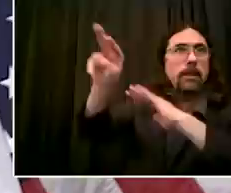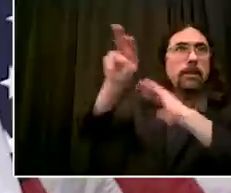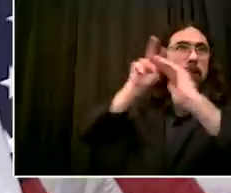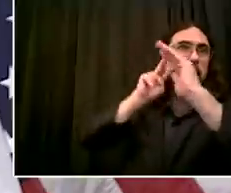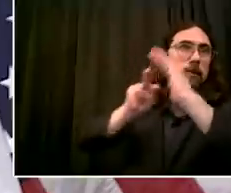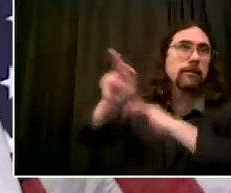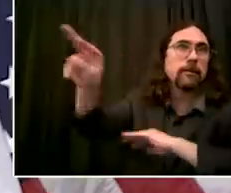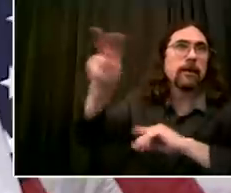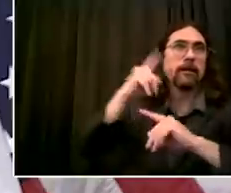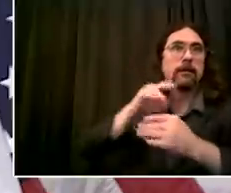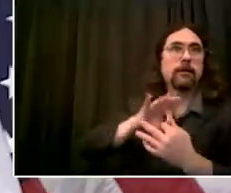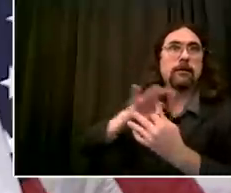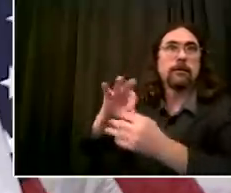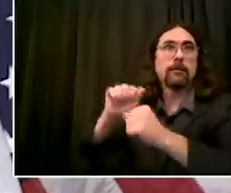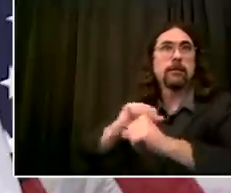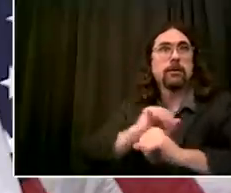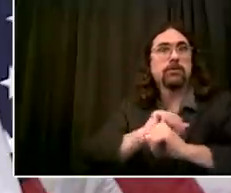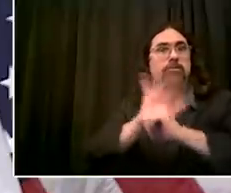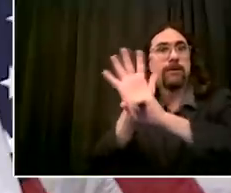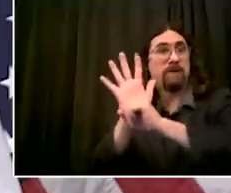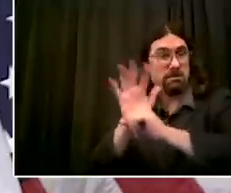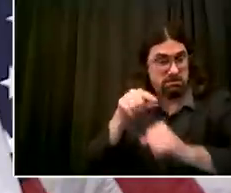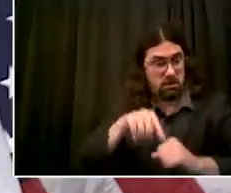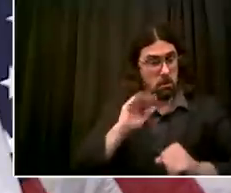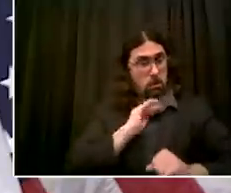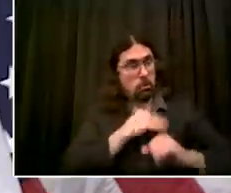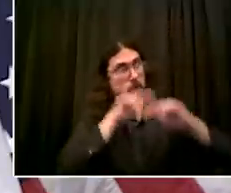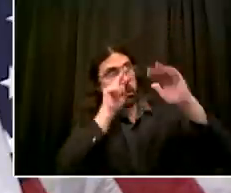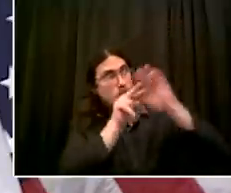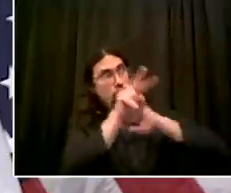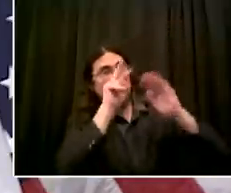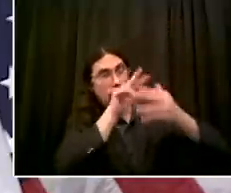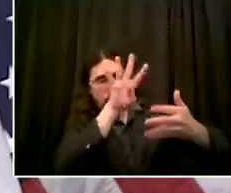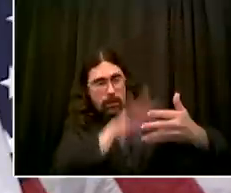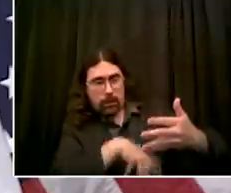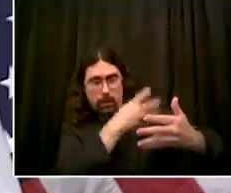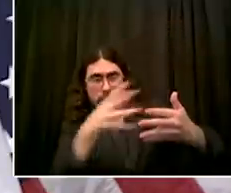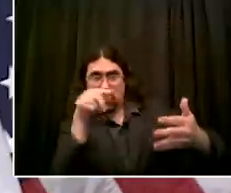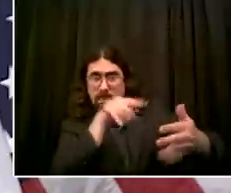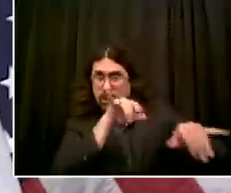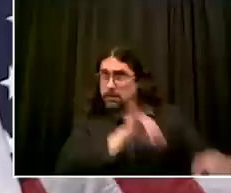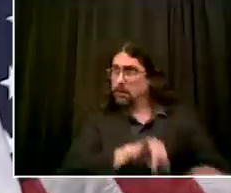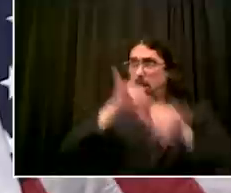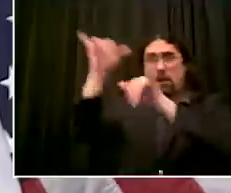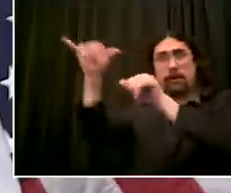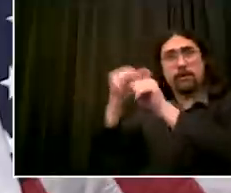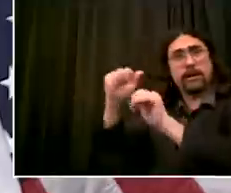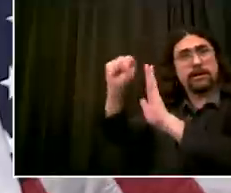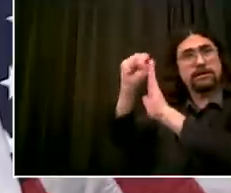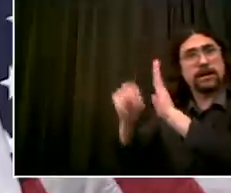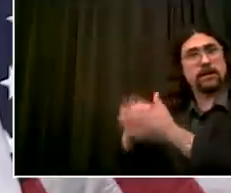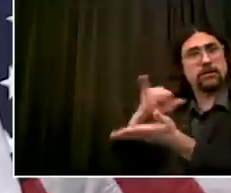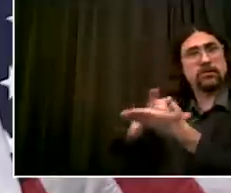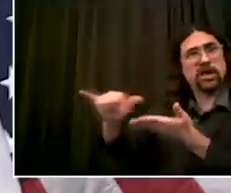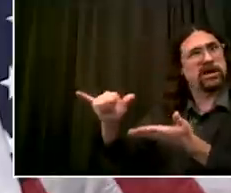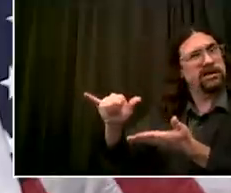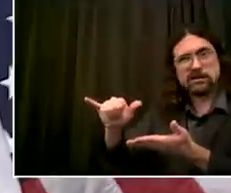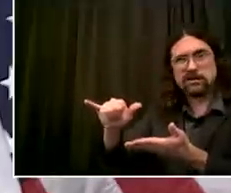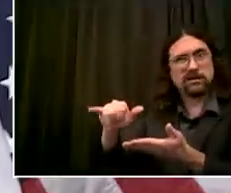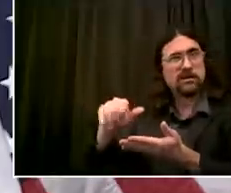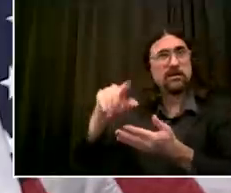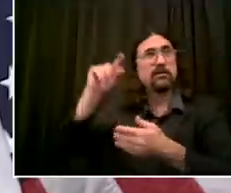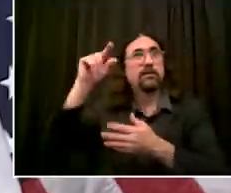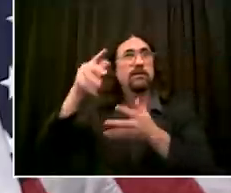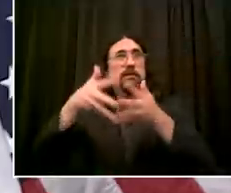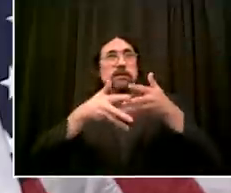a multifaceted crisis and medical science doesn't understand this disease and there's so many moving parts here. I have to